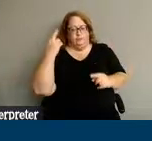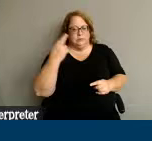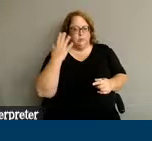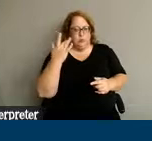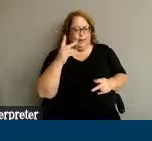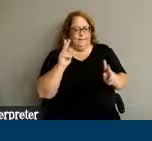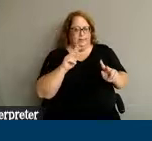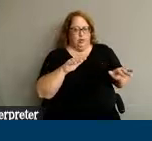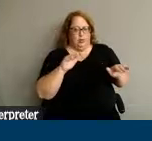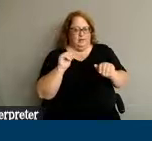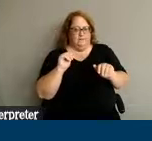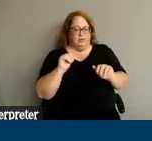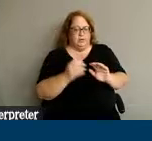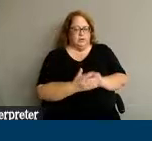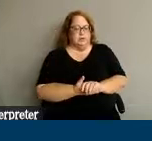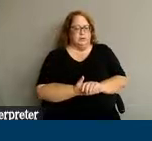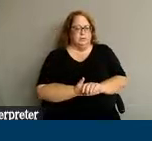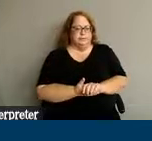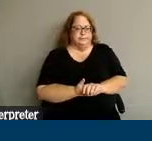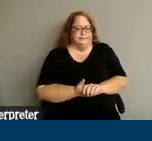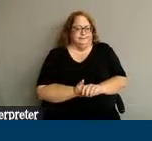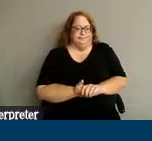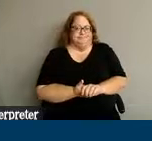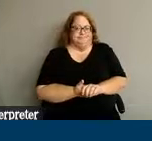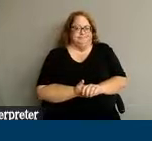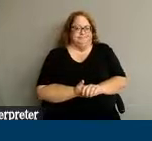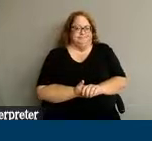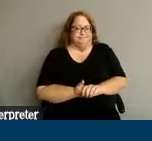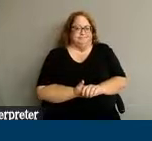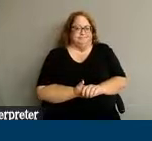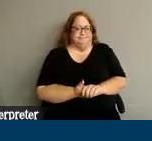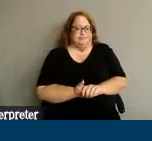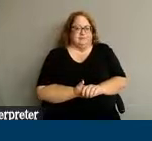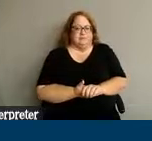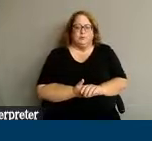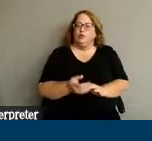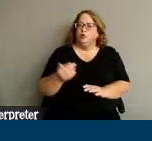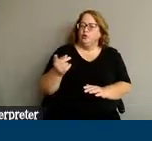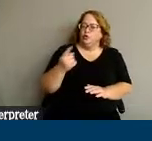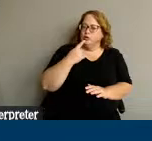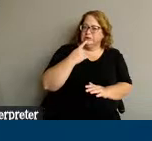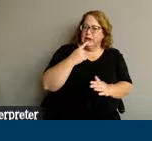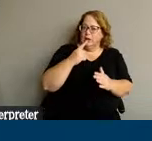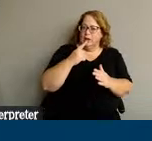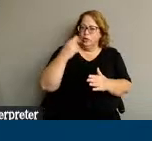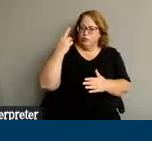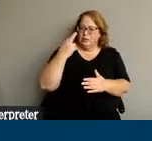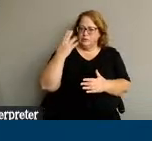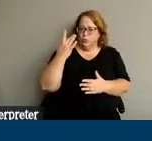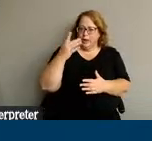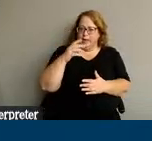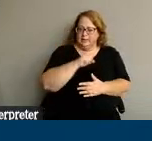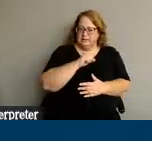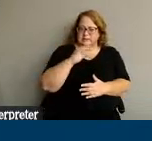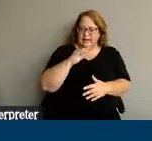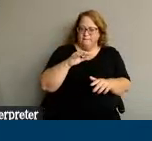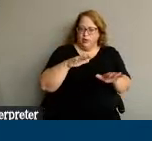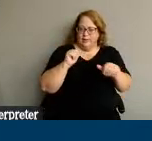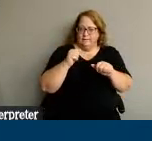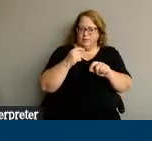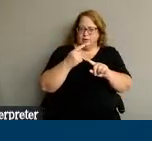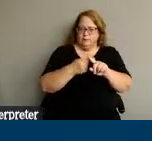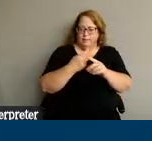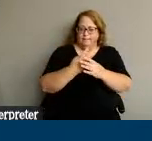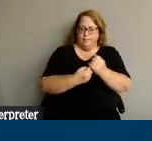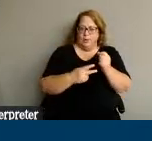are leaving. I mean. and You're it's saying, got- what if you found out that the reason why staff were exiting from both